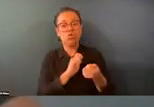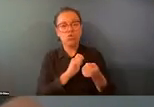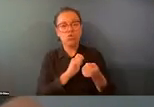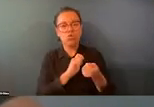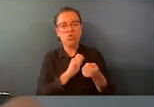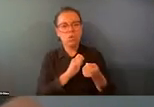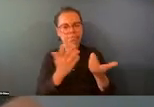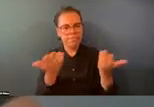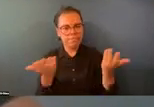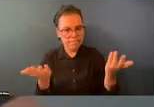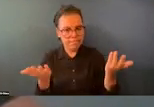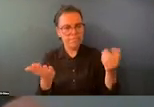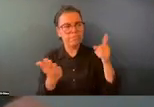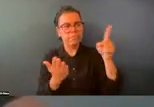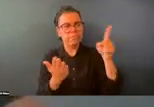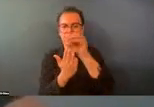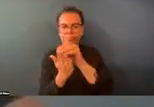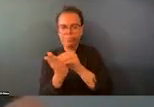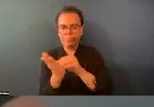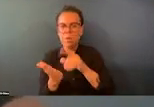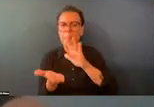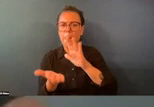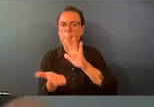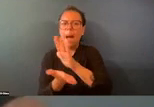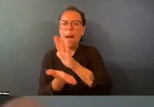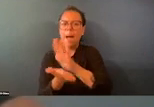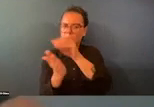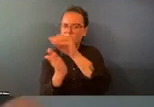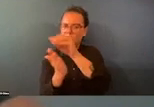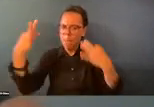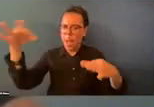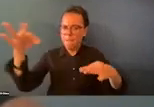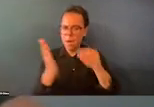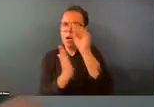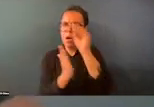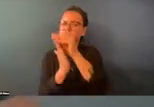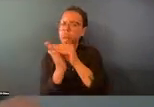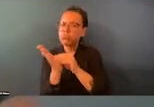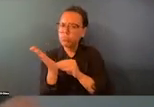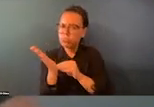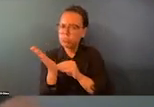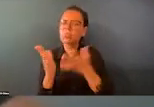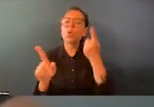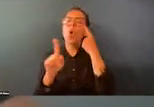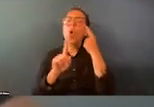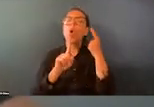overarching text in the Paris Agreement. In 2012, country governments meeting under the UNFCCC